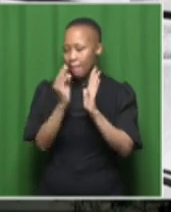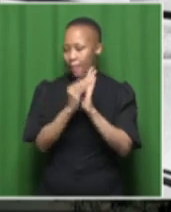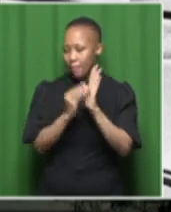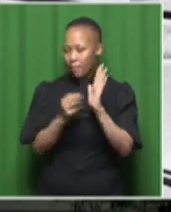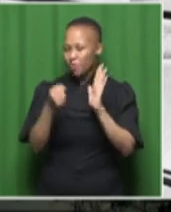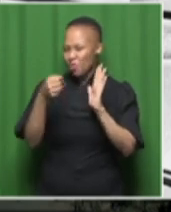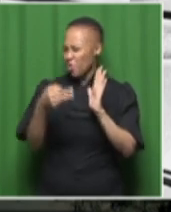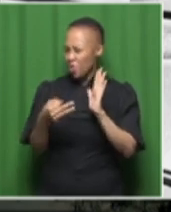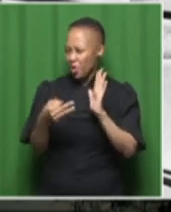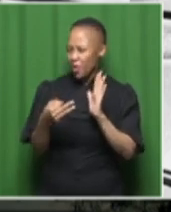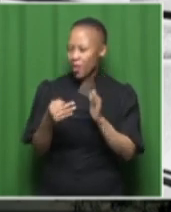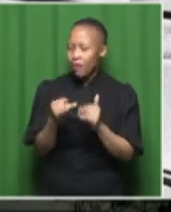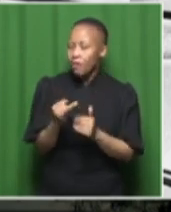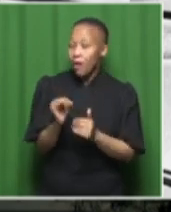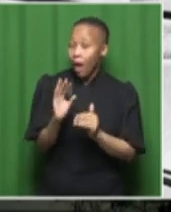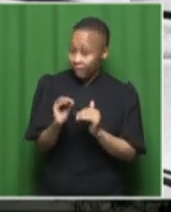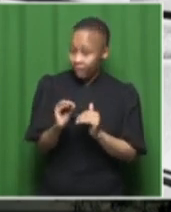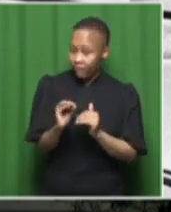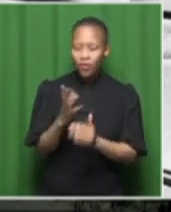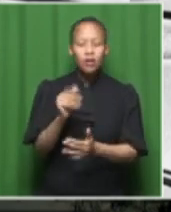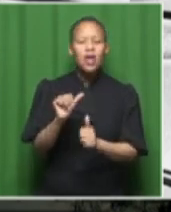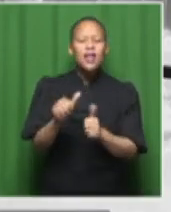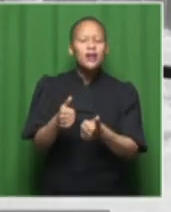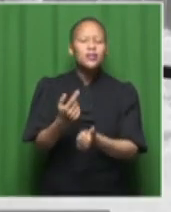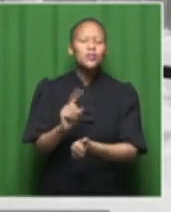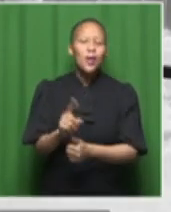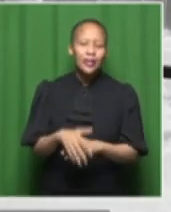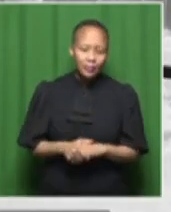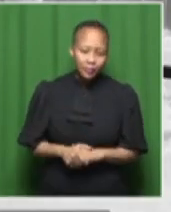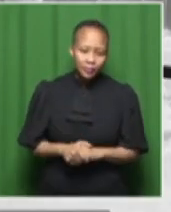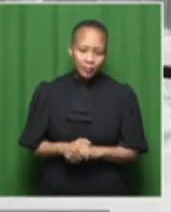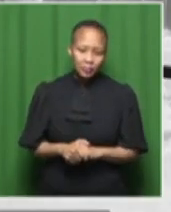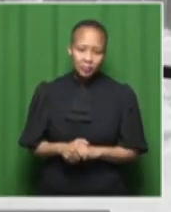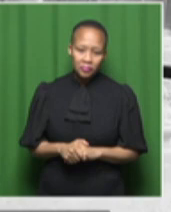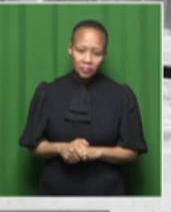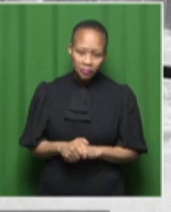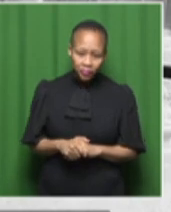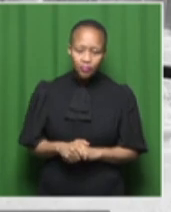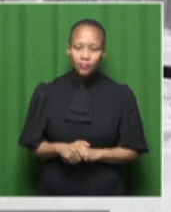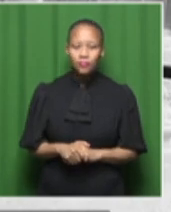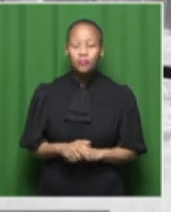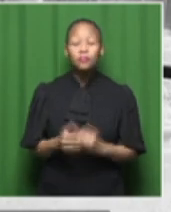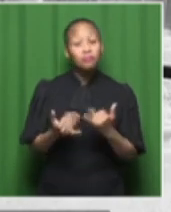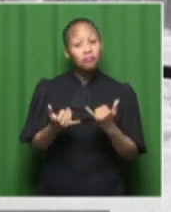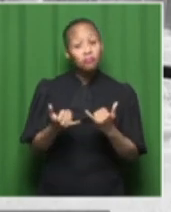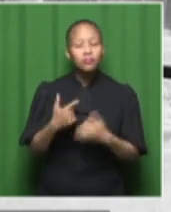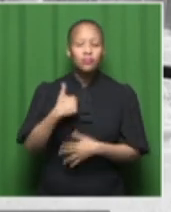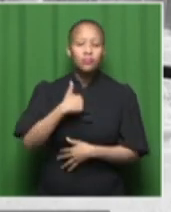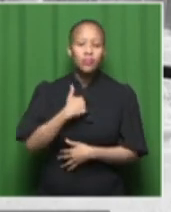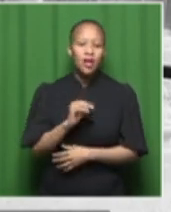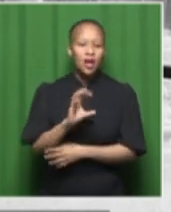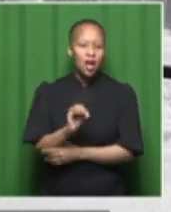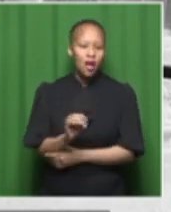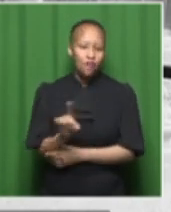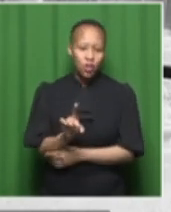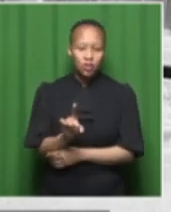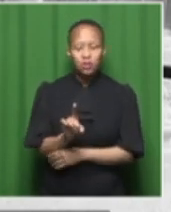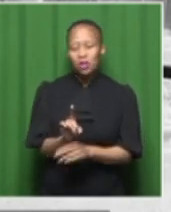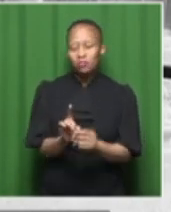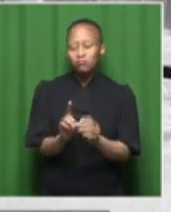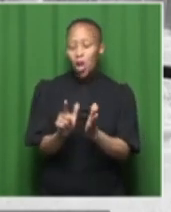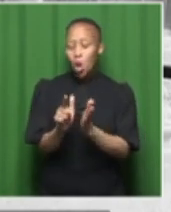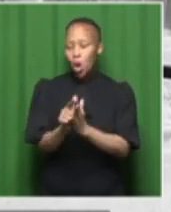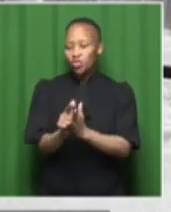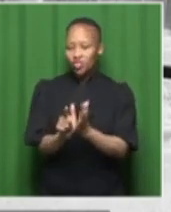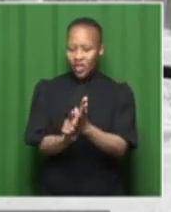Yeah, that's a very difficult question because as I mentioned previously, there's flaws, I believe, in the underlying legislation and